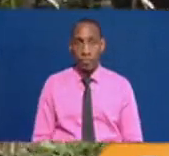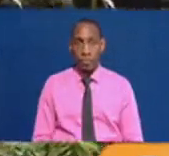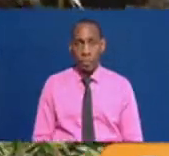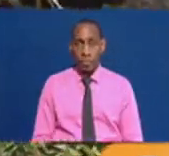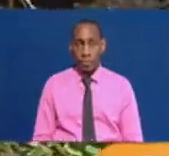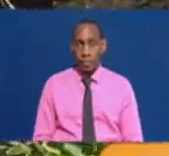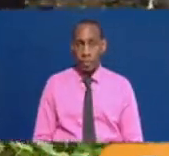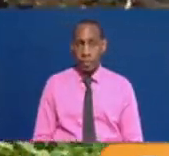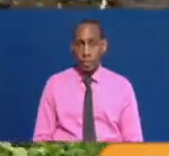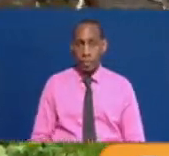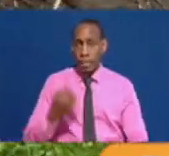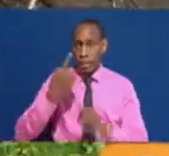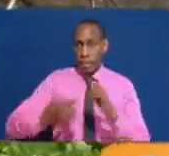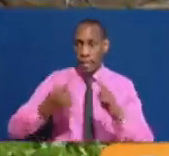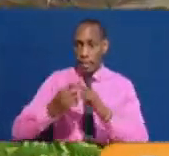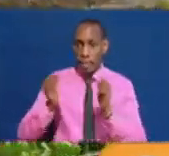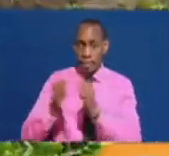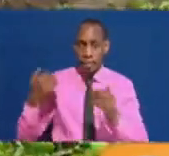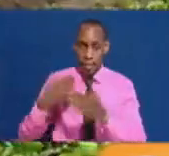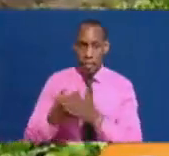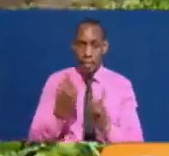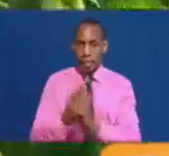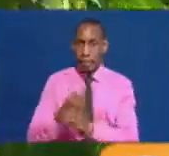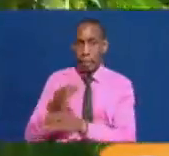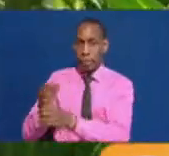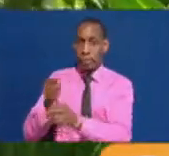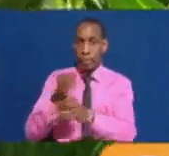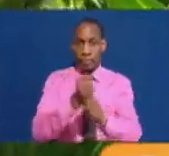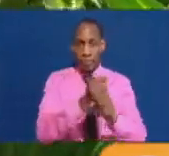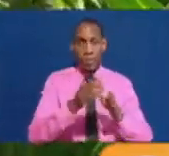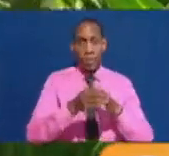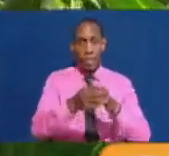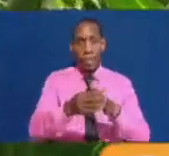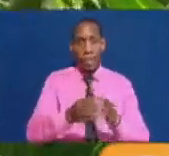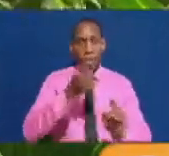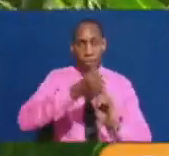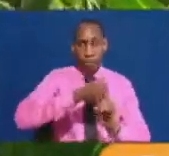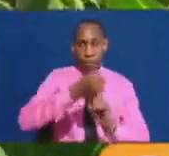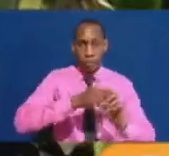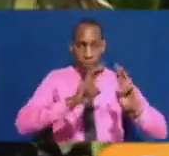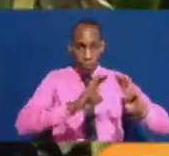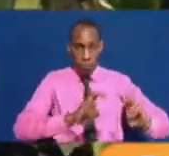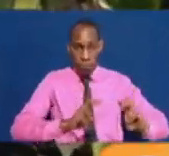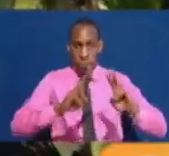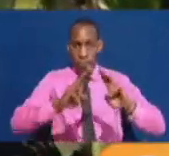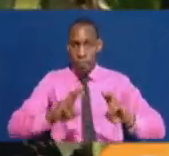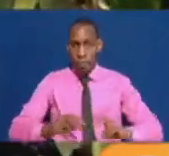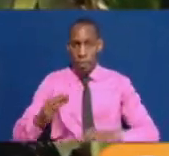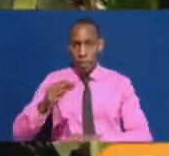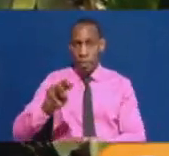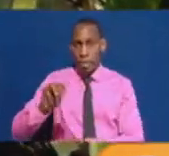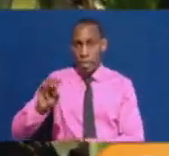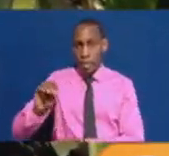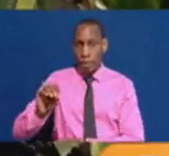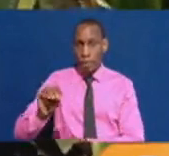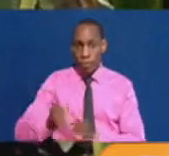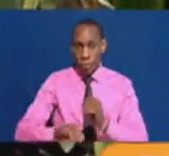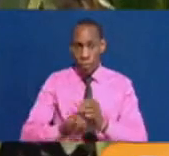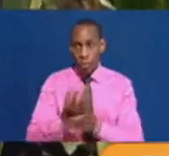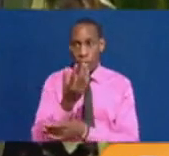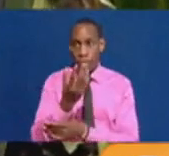Over the last decade, a number of organizations have been at the forefront in championing research into genetically modified